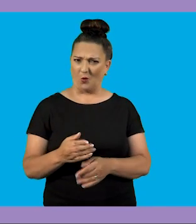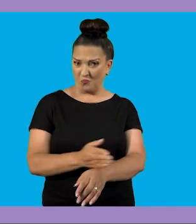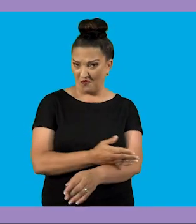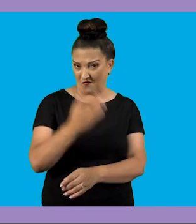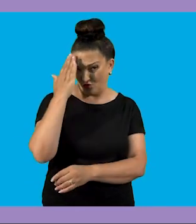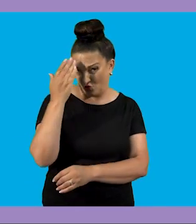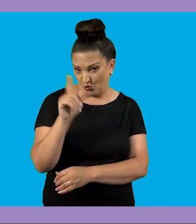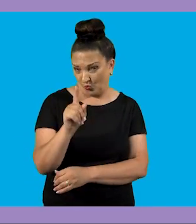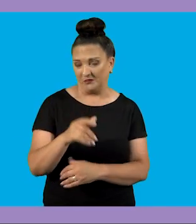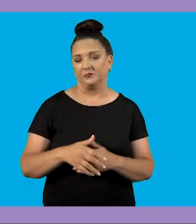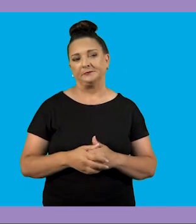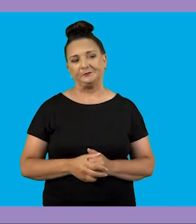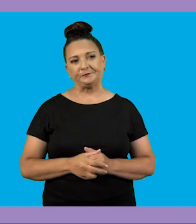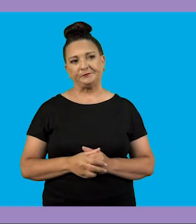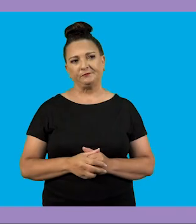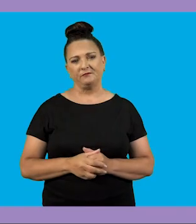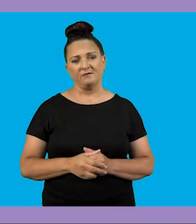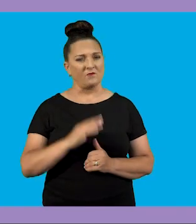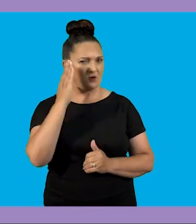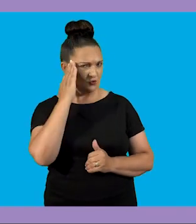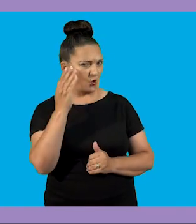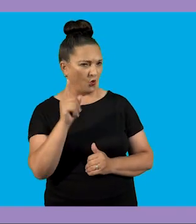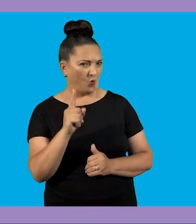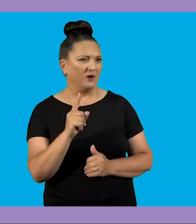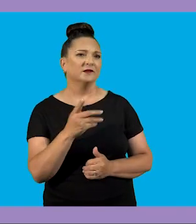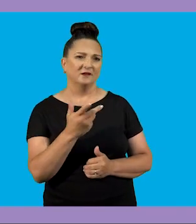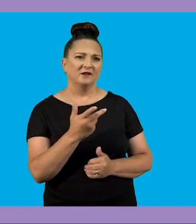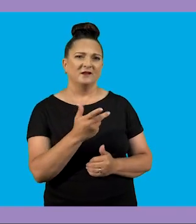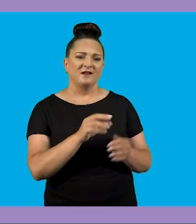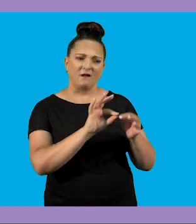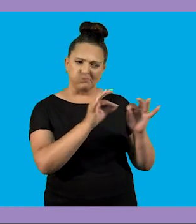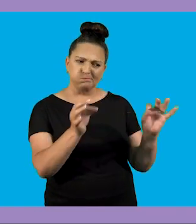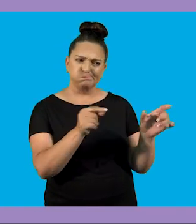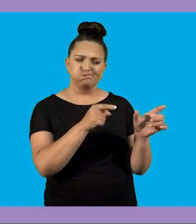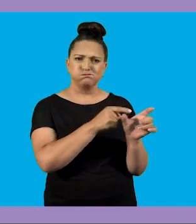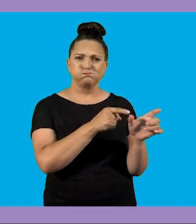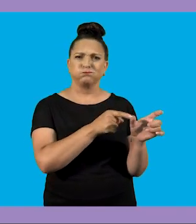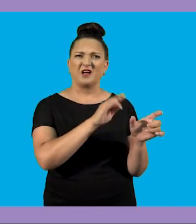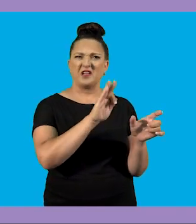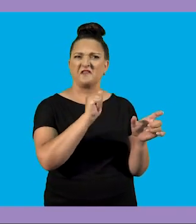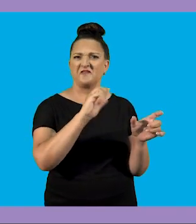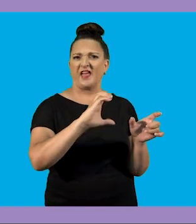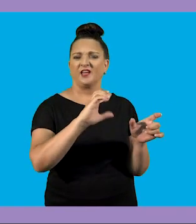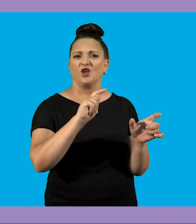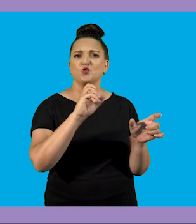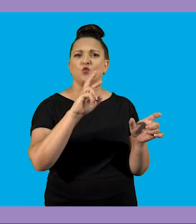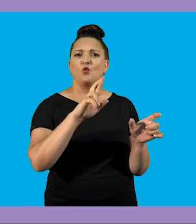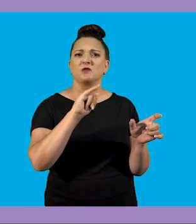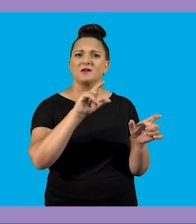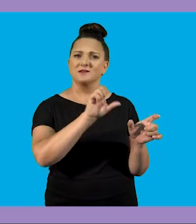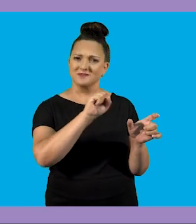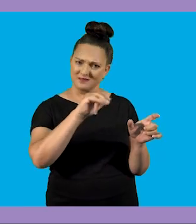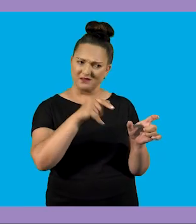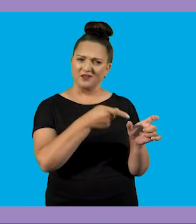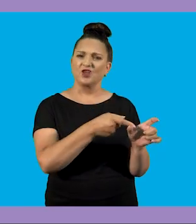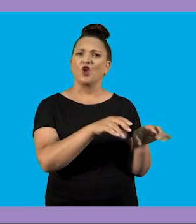So let's look at the pre-knowledge that you should have for this lesson. So you should be able to factorize algebraic expressions with terms